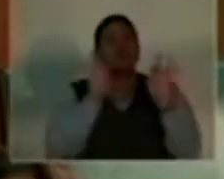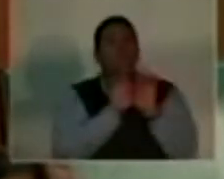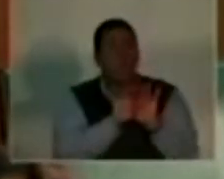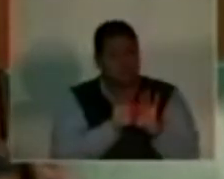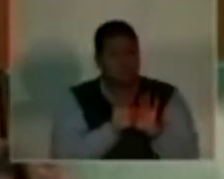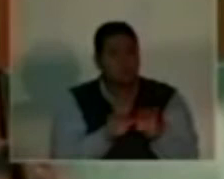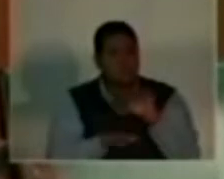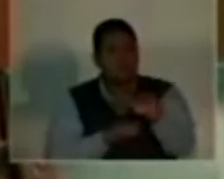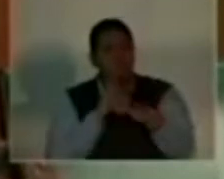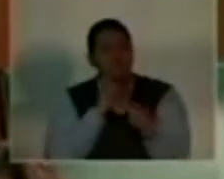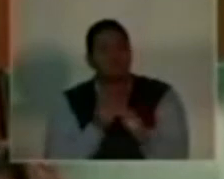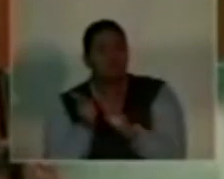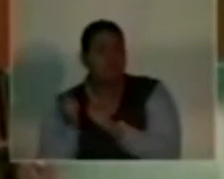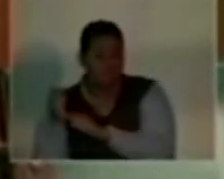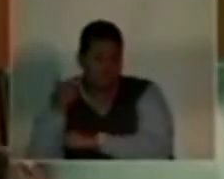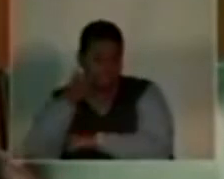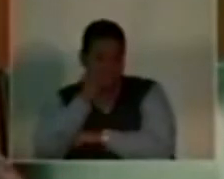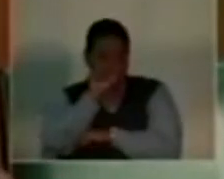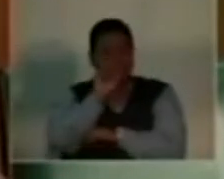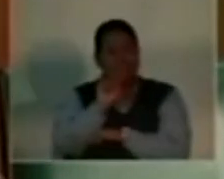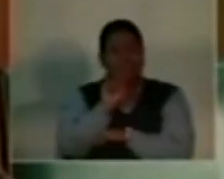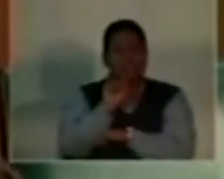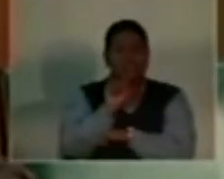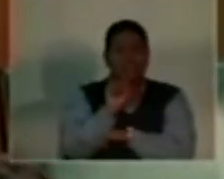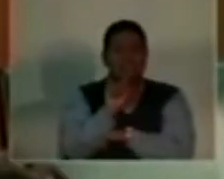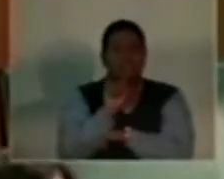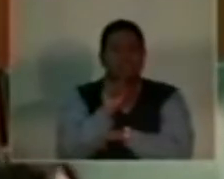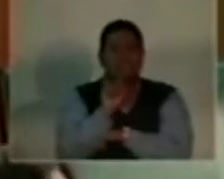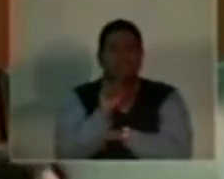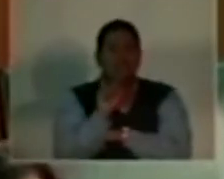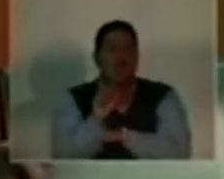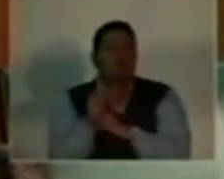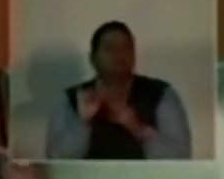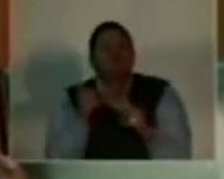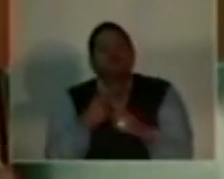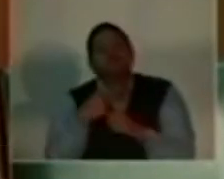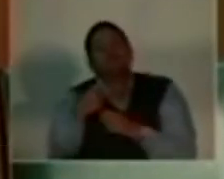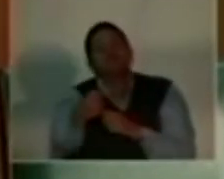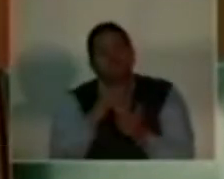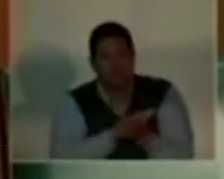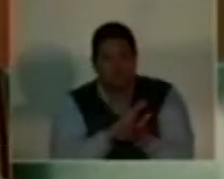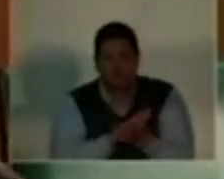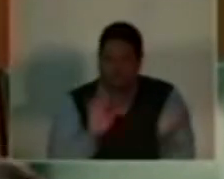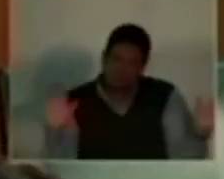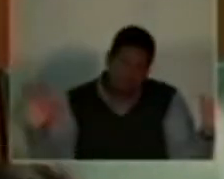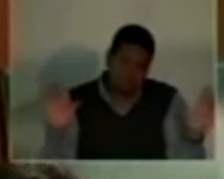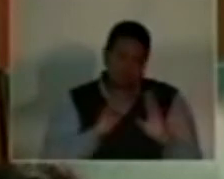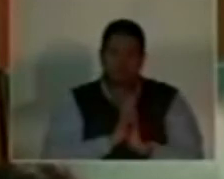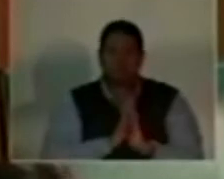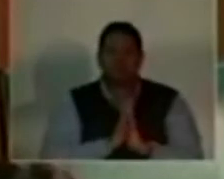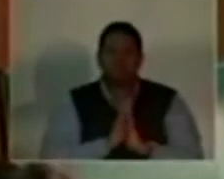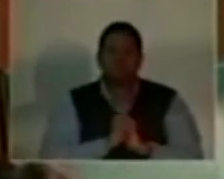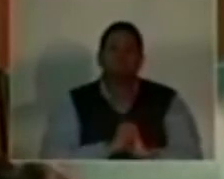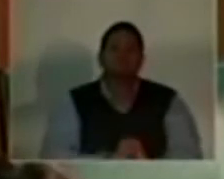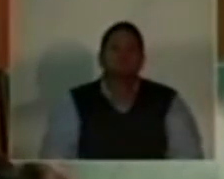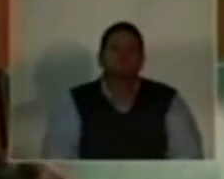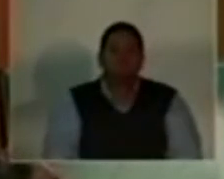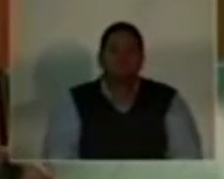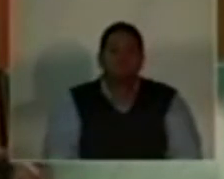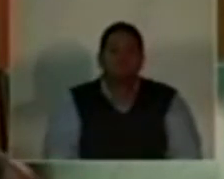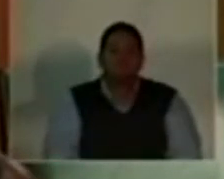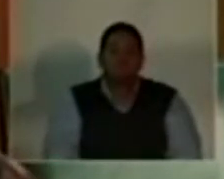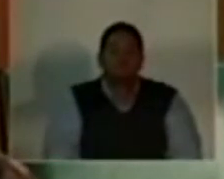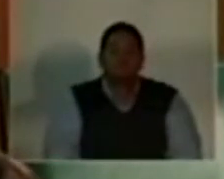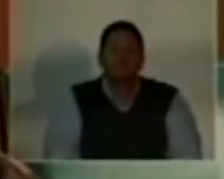in removing GSAT as a placement mechanism. Mr. Speaker, for